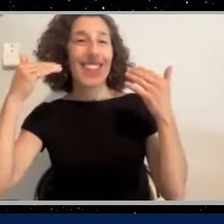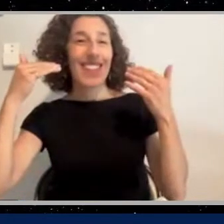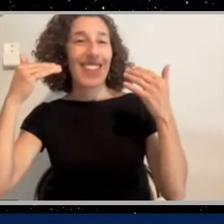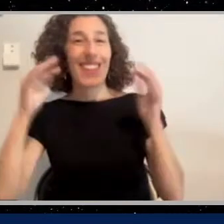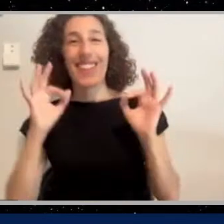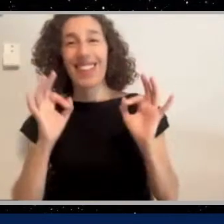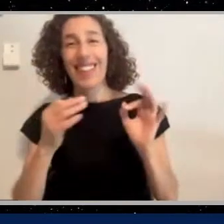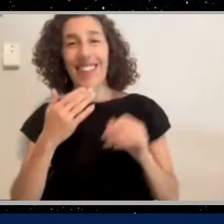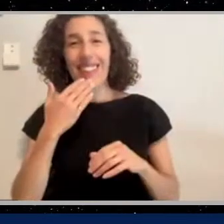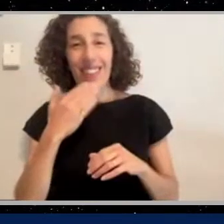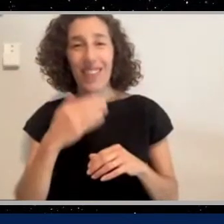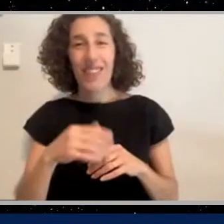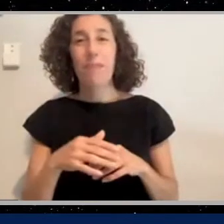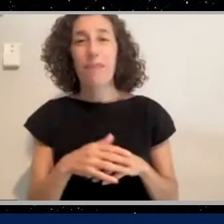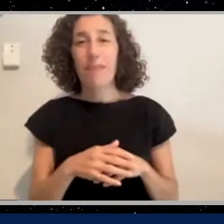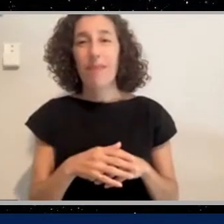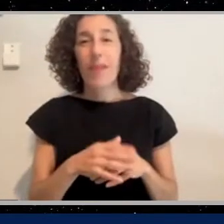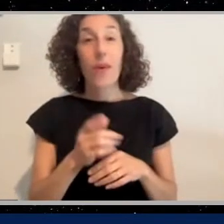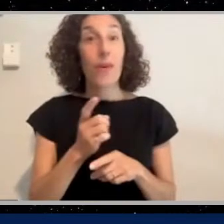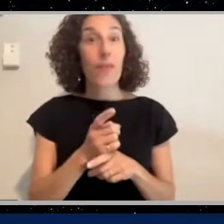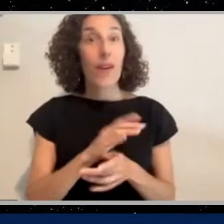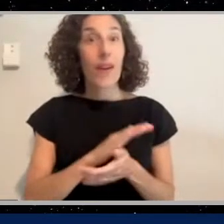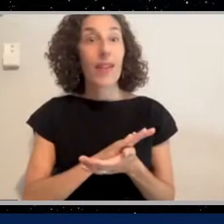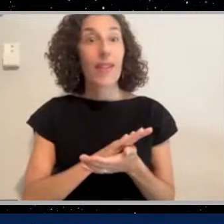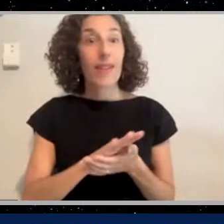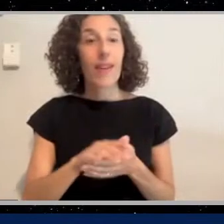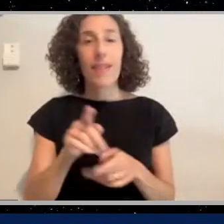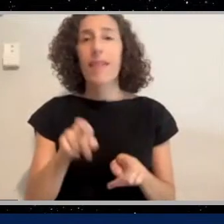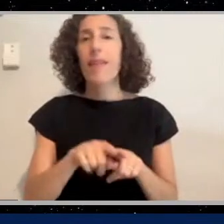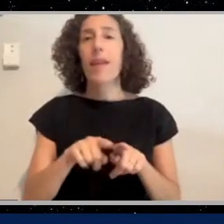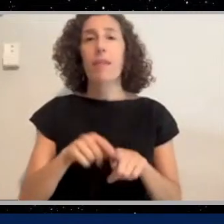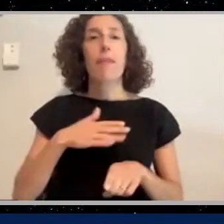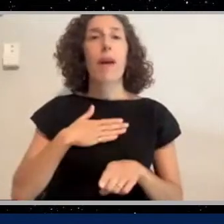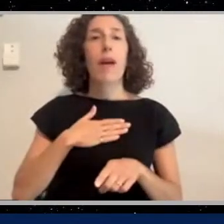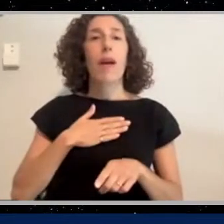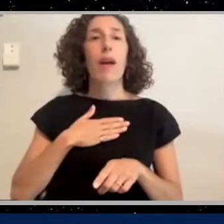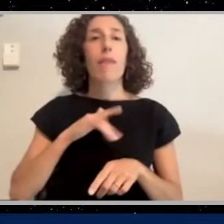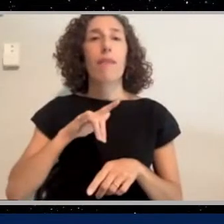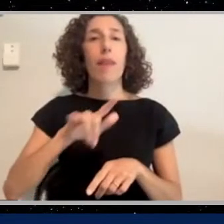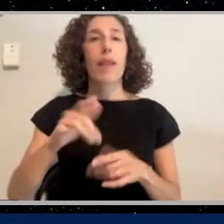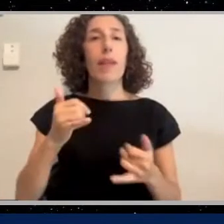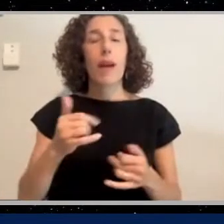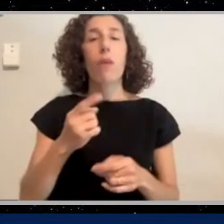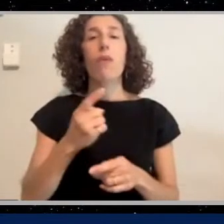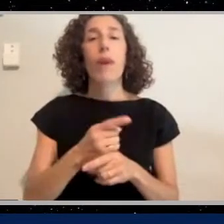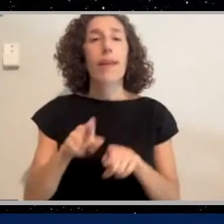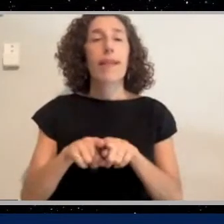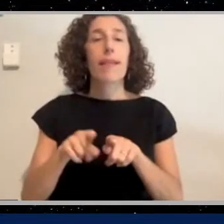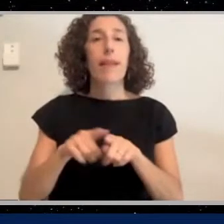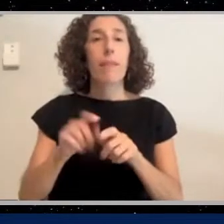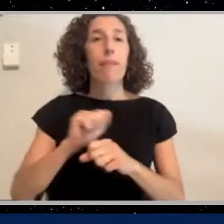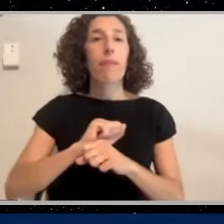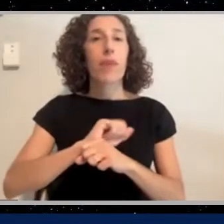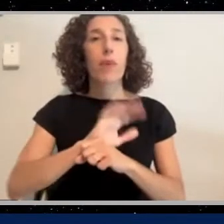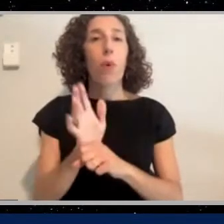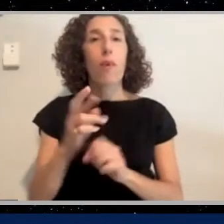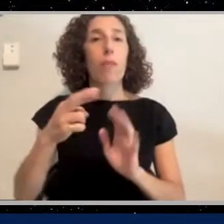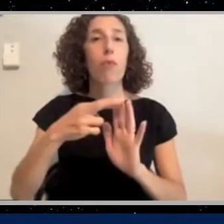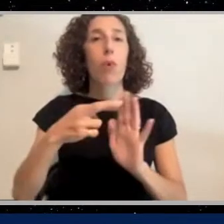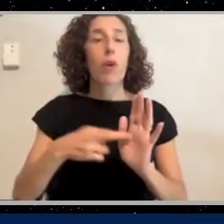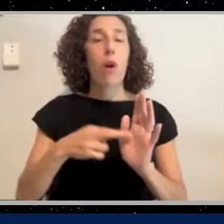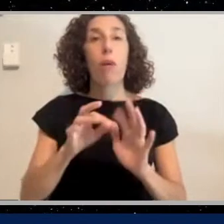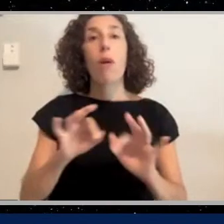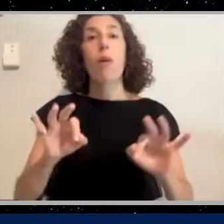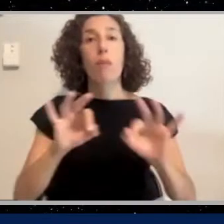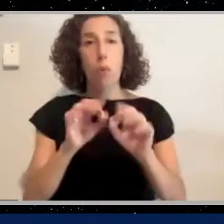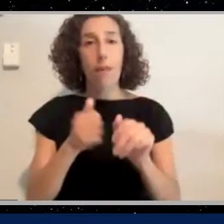Yeah, and that has definitely gone forward in this flight as well. They've made sure that we have the ability to